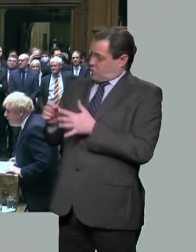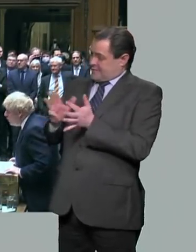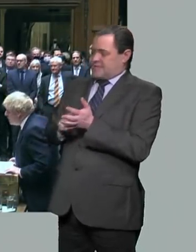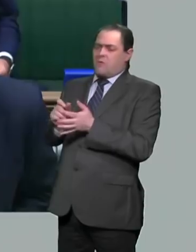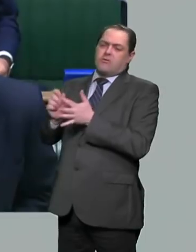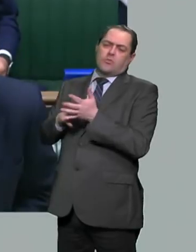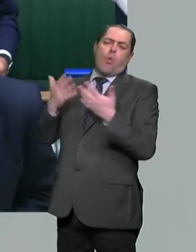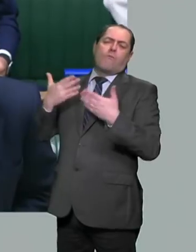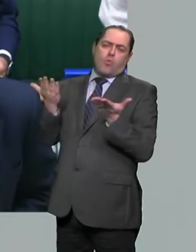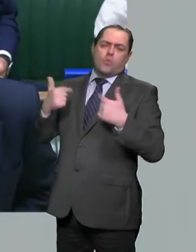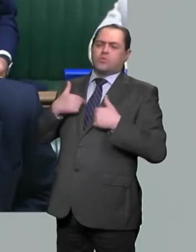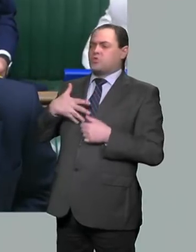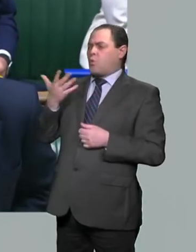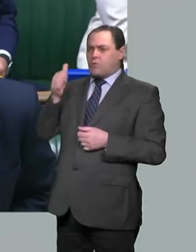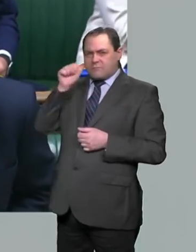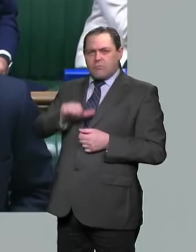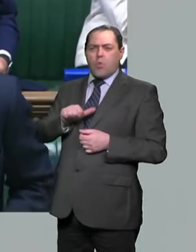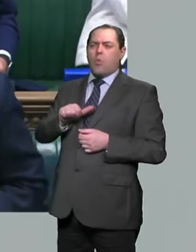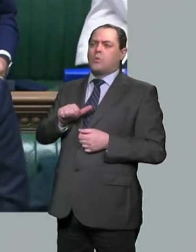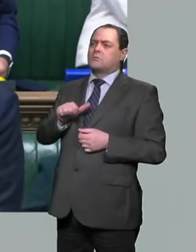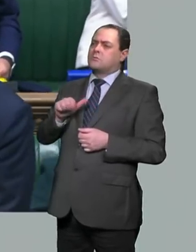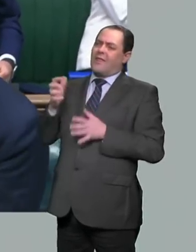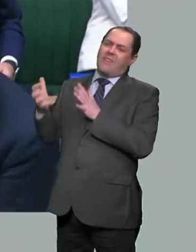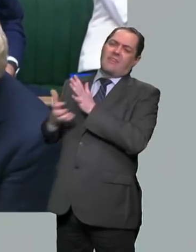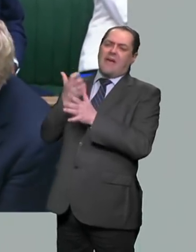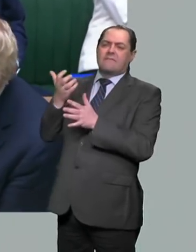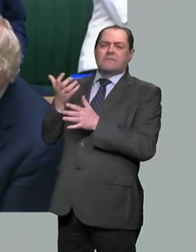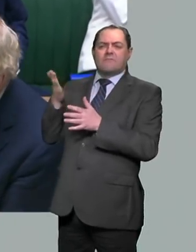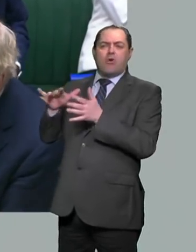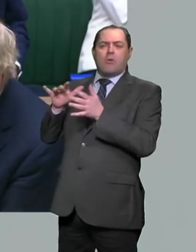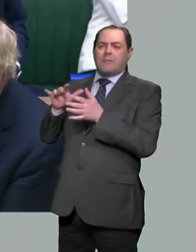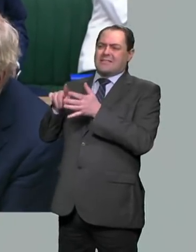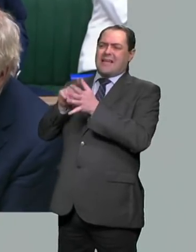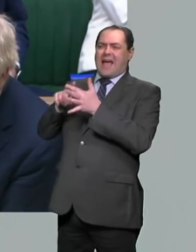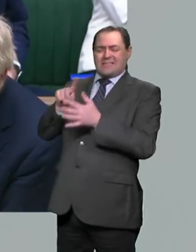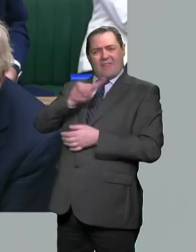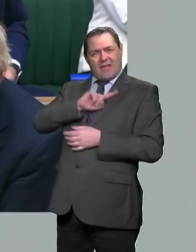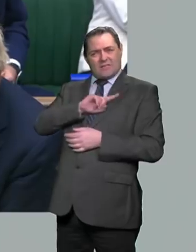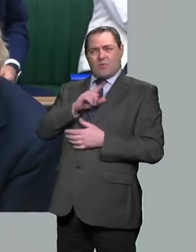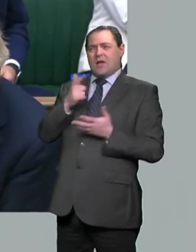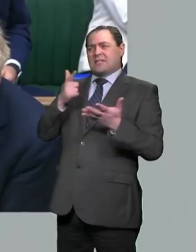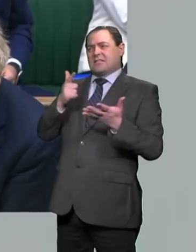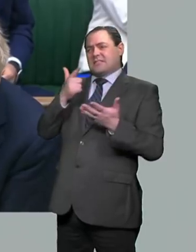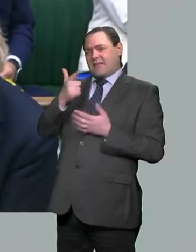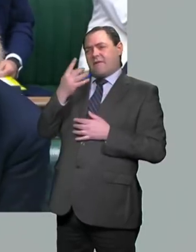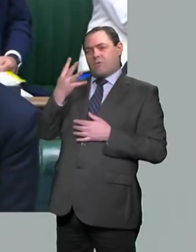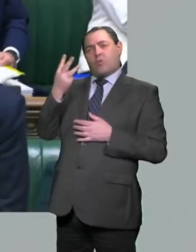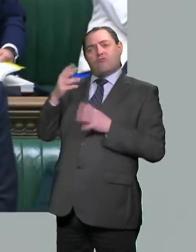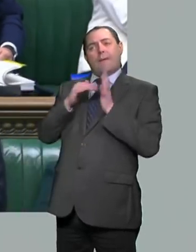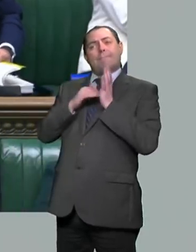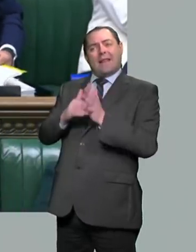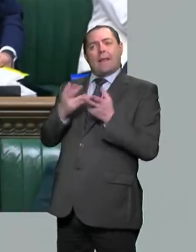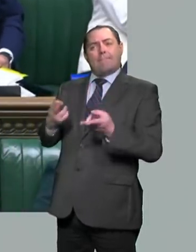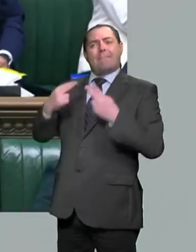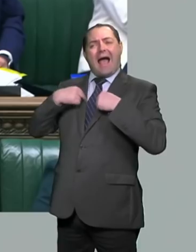course we despise fraud and those who steal from the taxpayer, and that's why we've already recovered £743 million